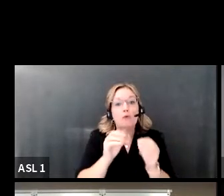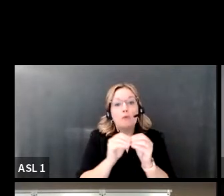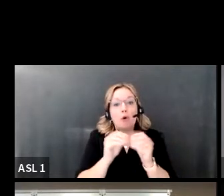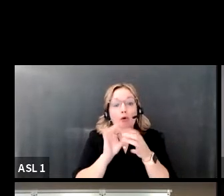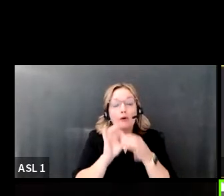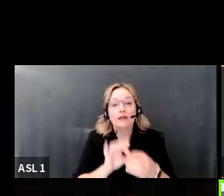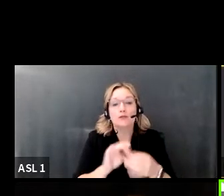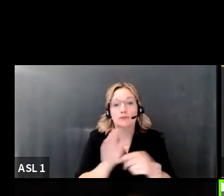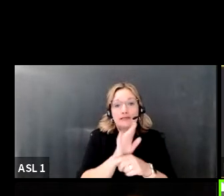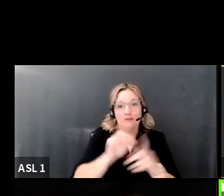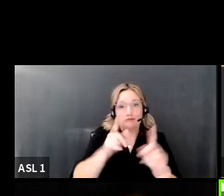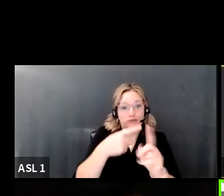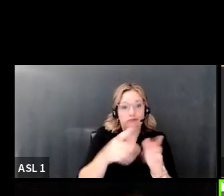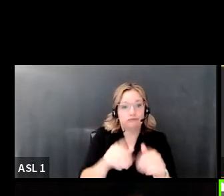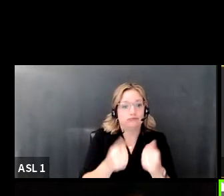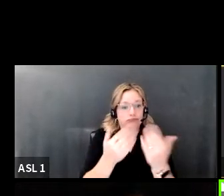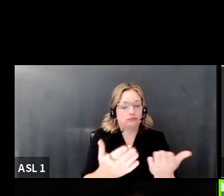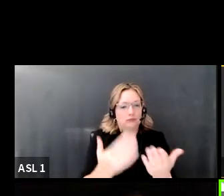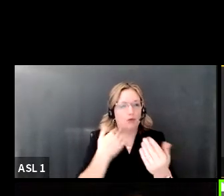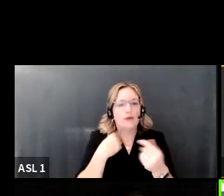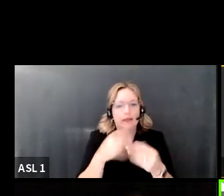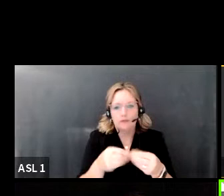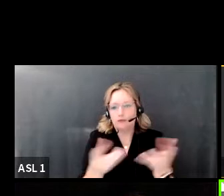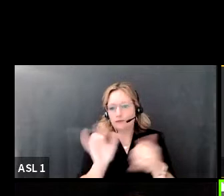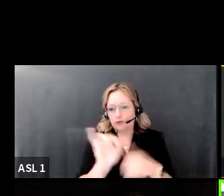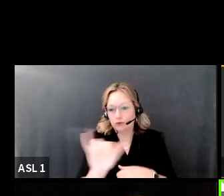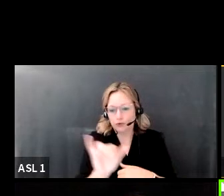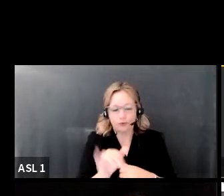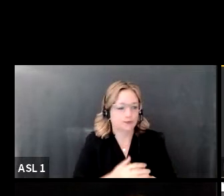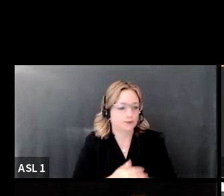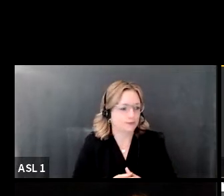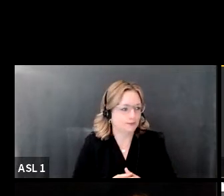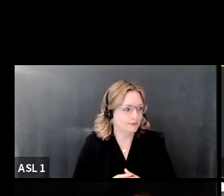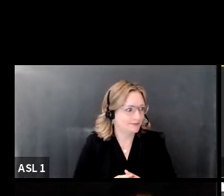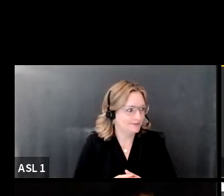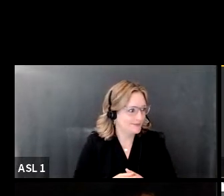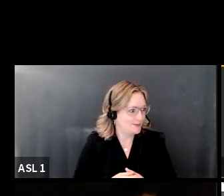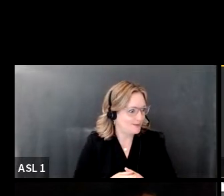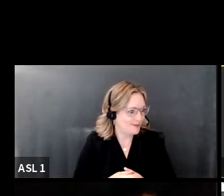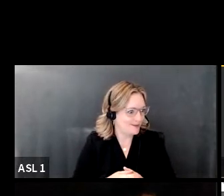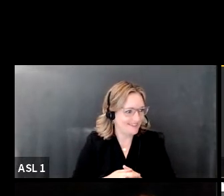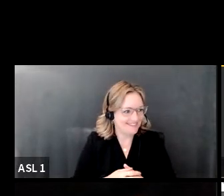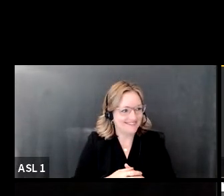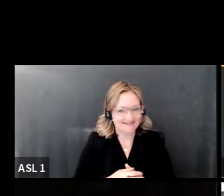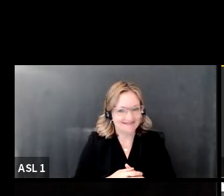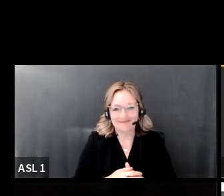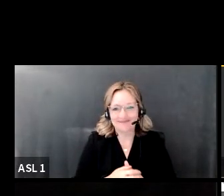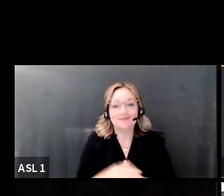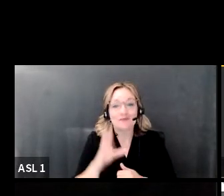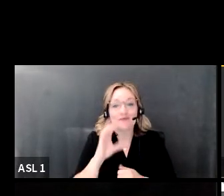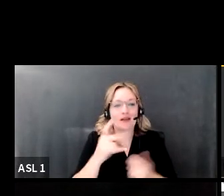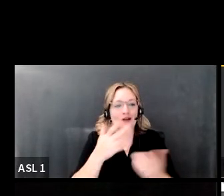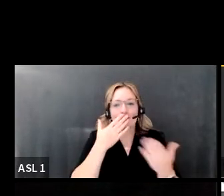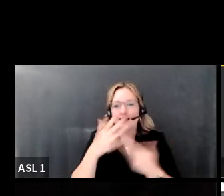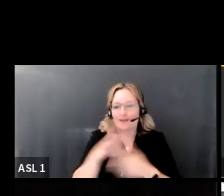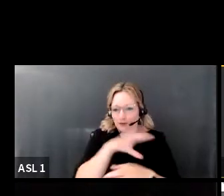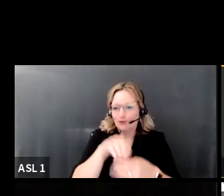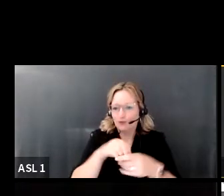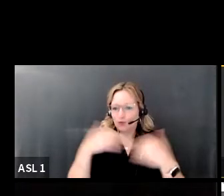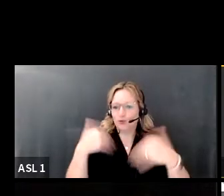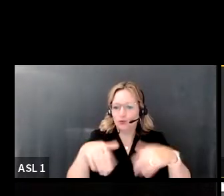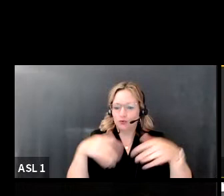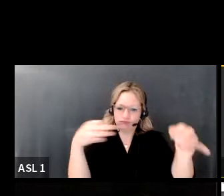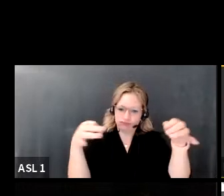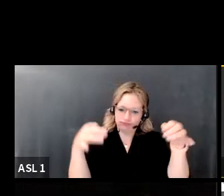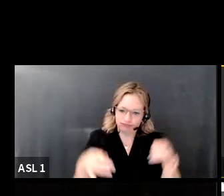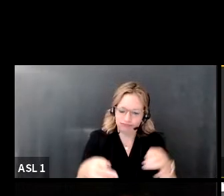cases we can provide that for you hey thank you chief thank you for that comprehensive answer so a second